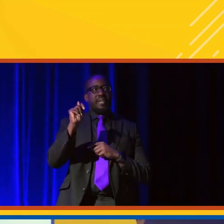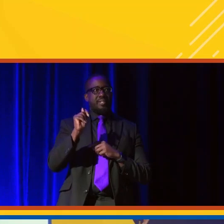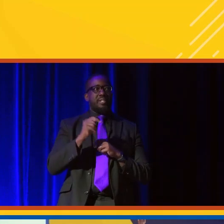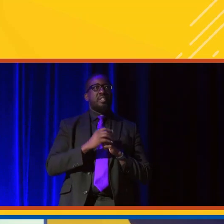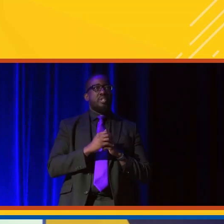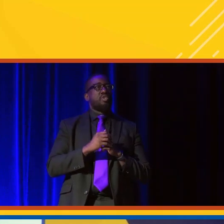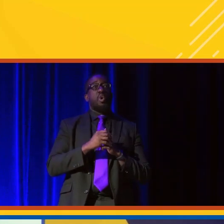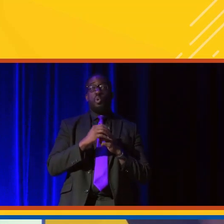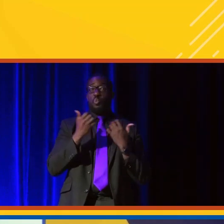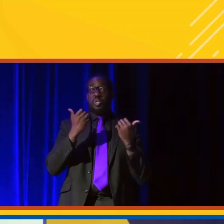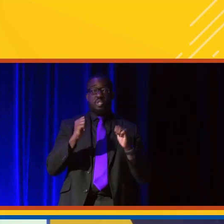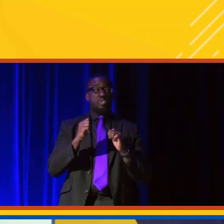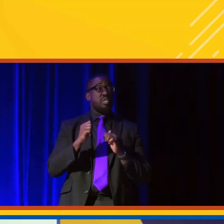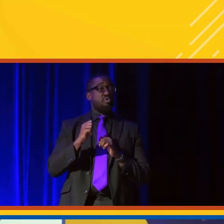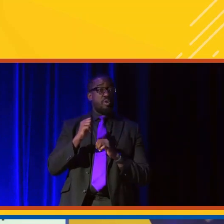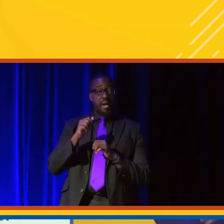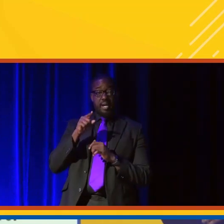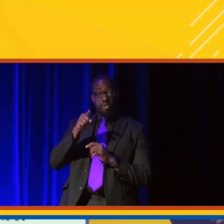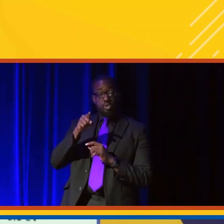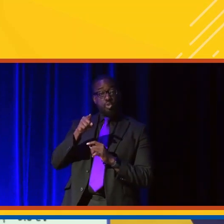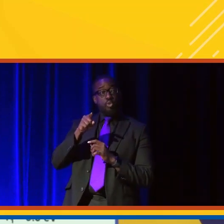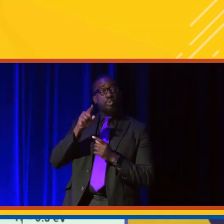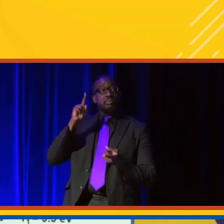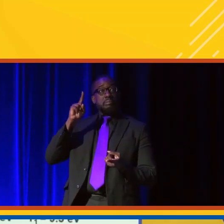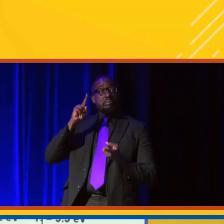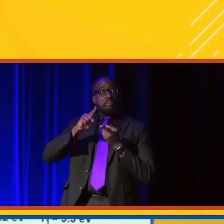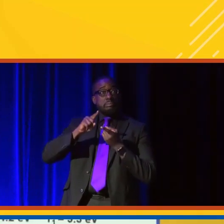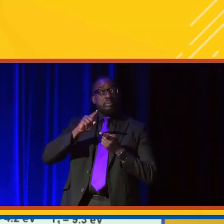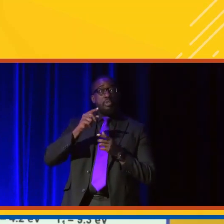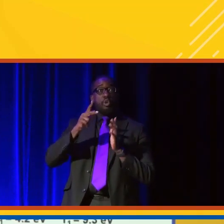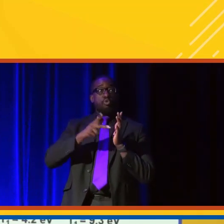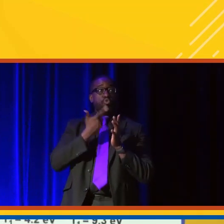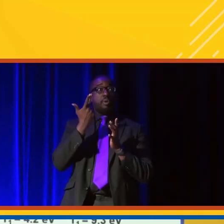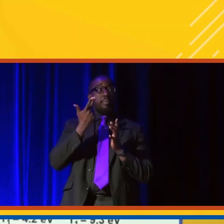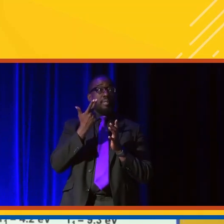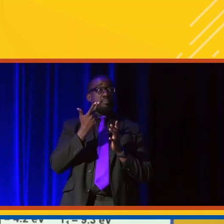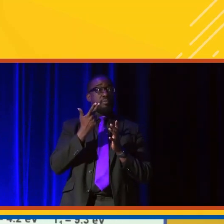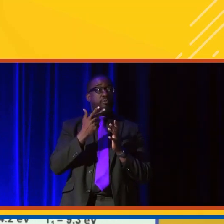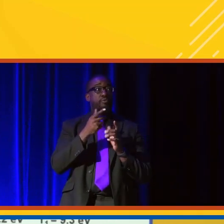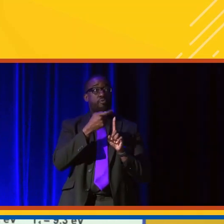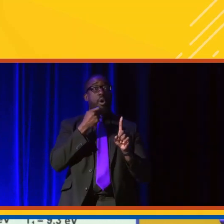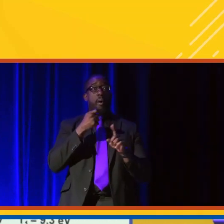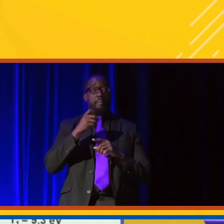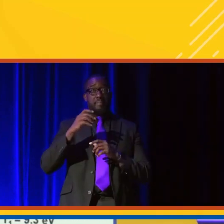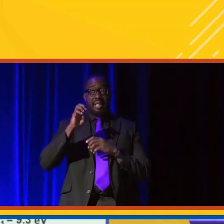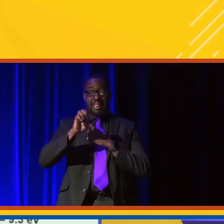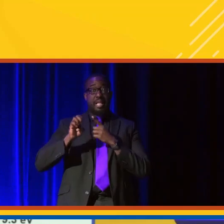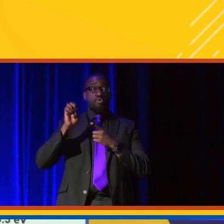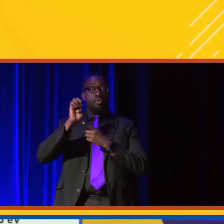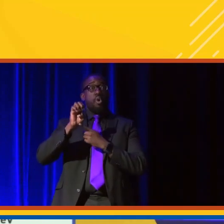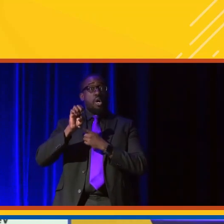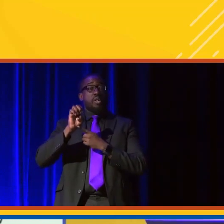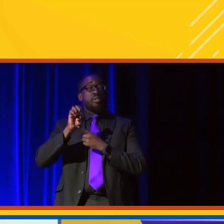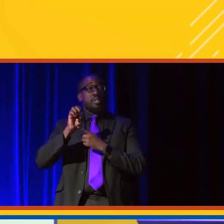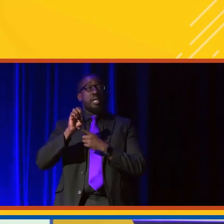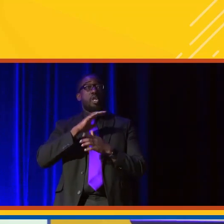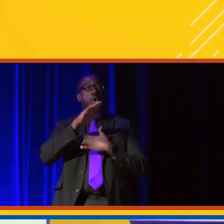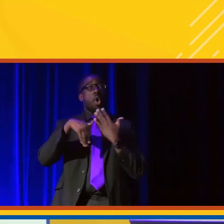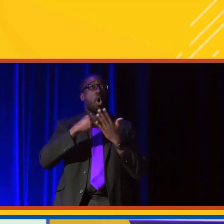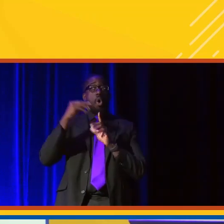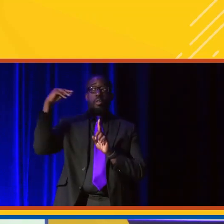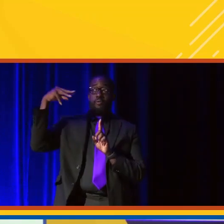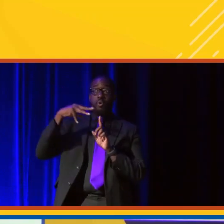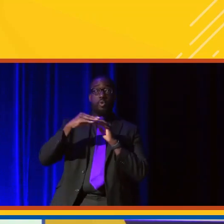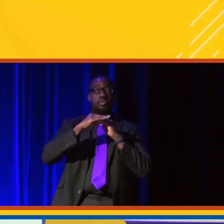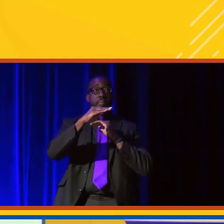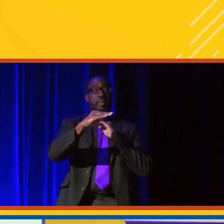purposefully detune this triplet state energy away from 4.4 electron volts, tunes it way up high, and all the photostabilities go up